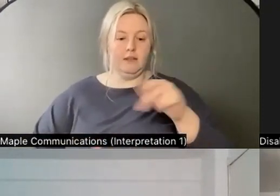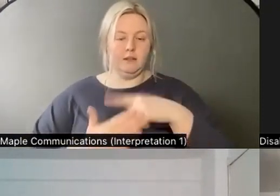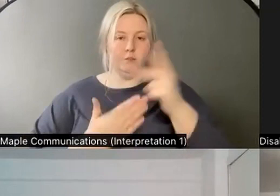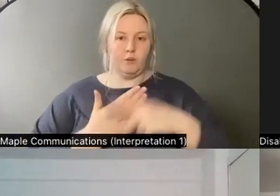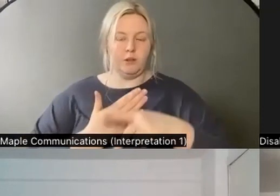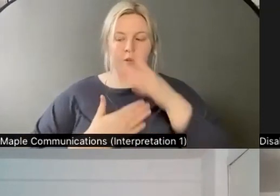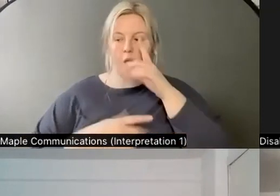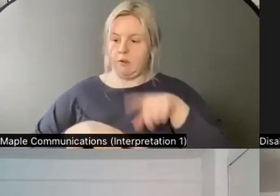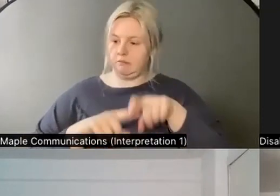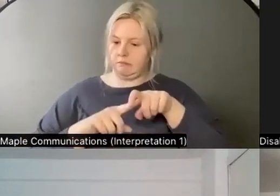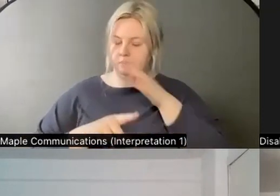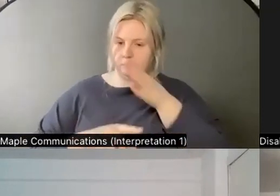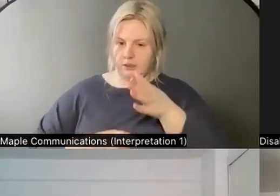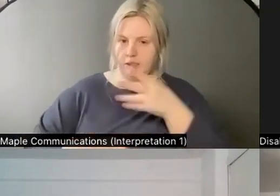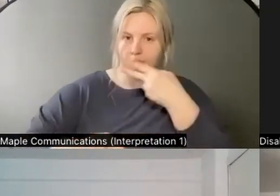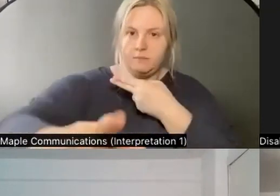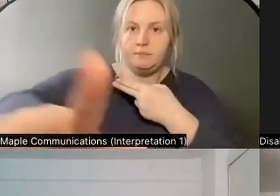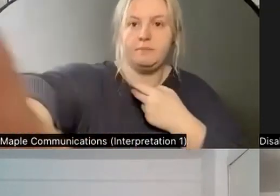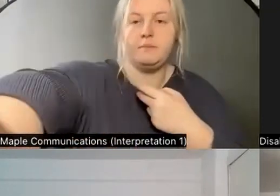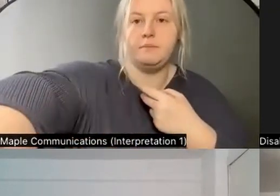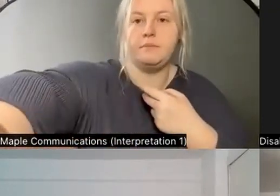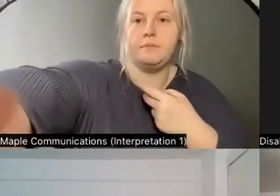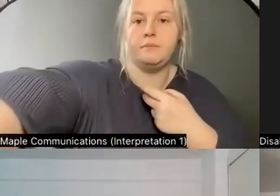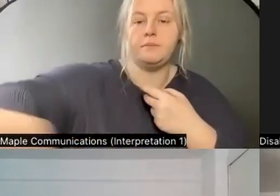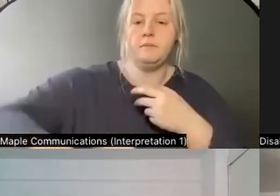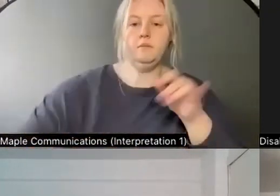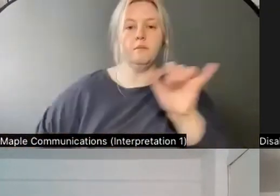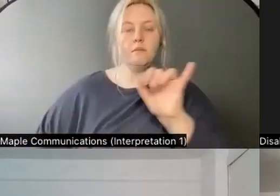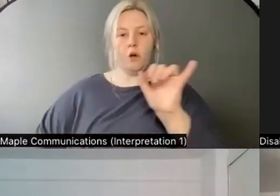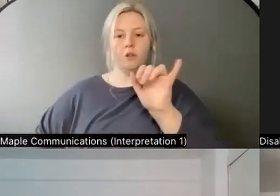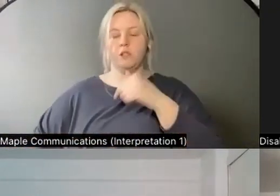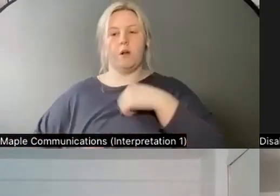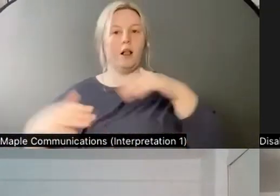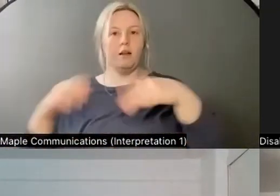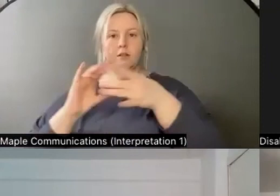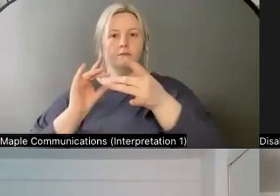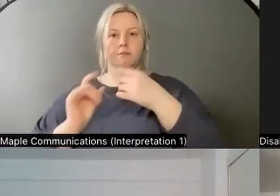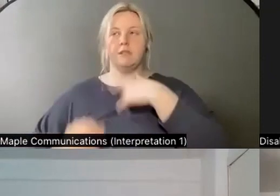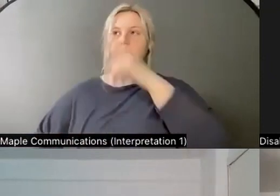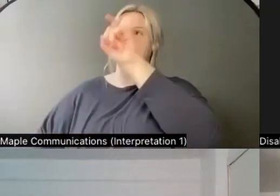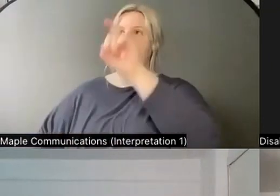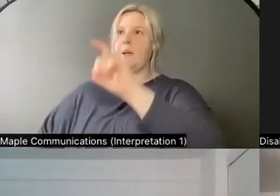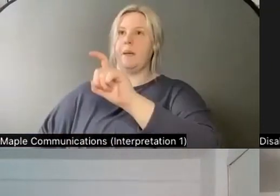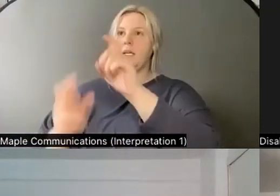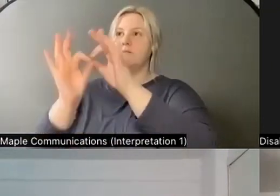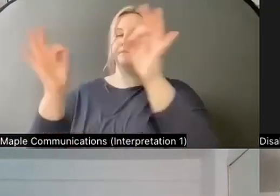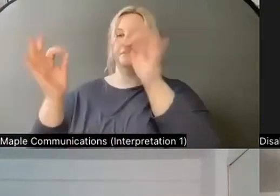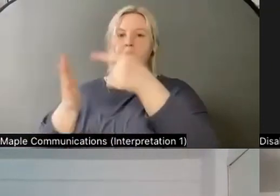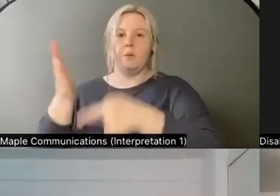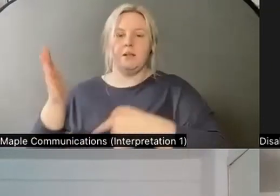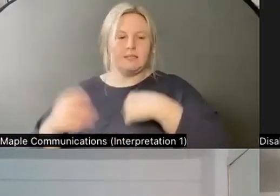pause there. And I realized I didn't say what I would spray paint on Parliament because I can't think of anything because I'm